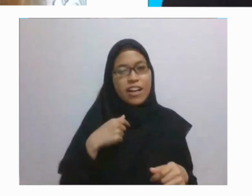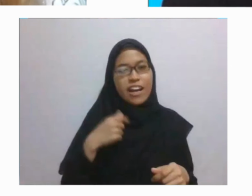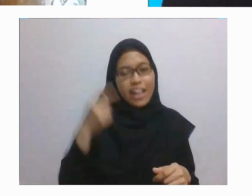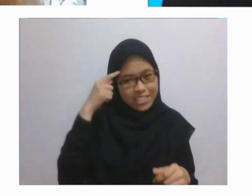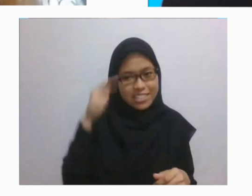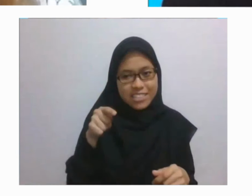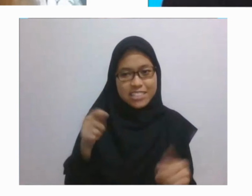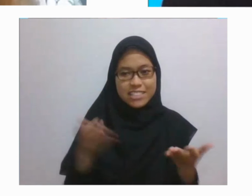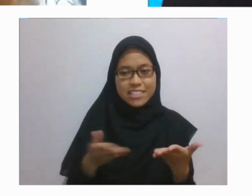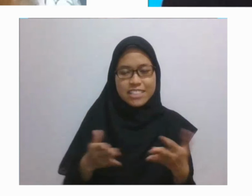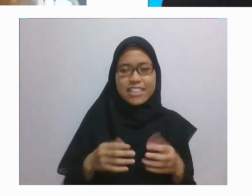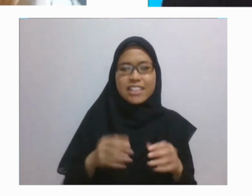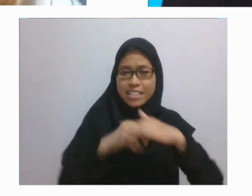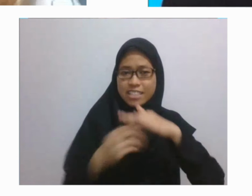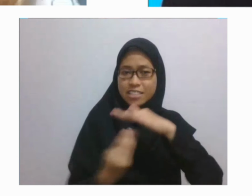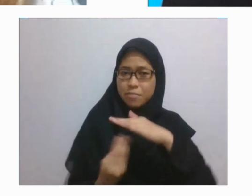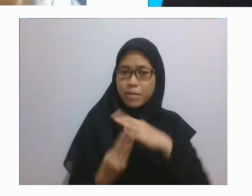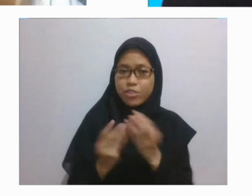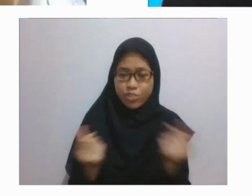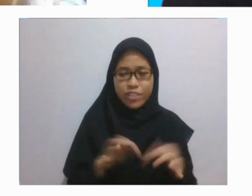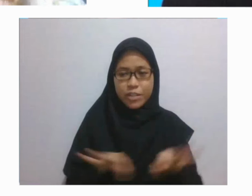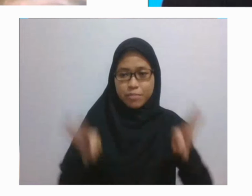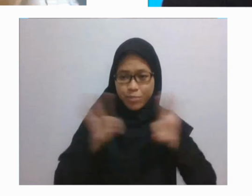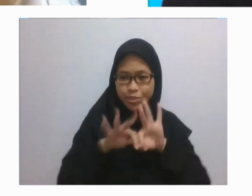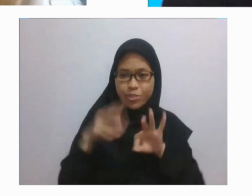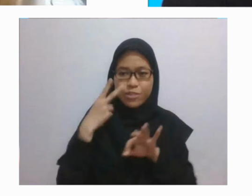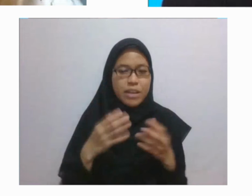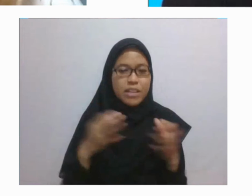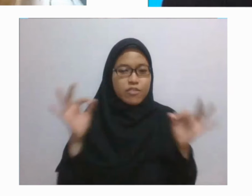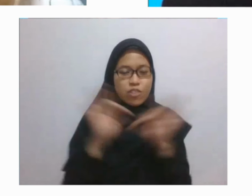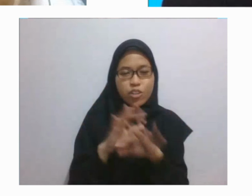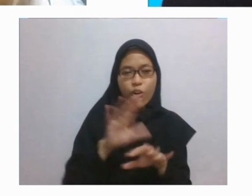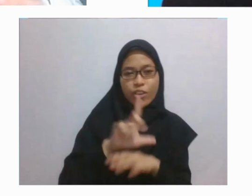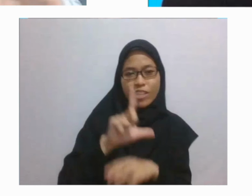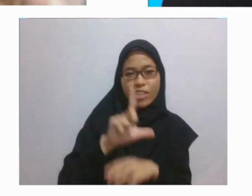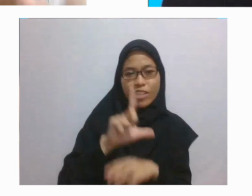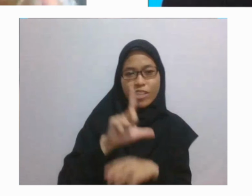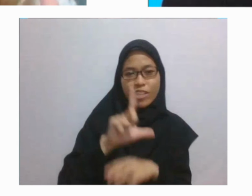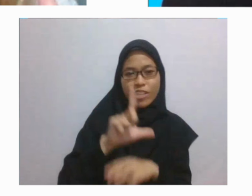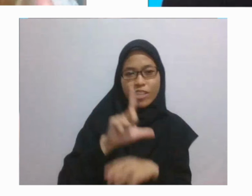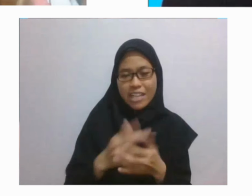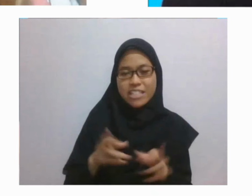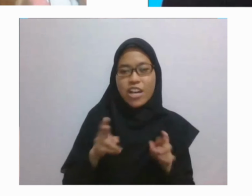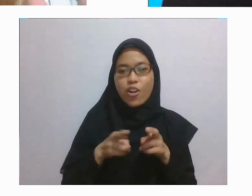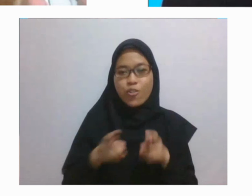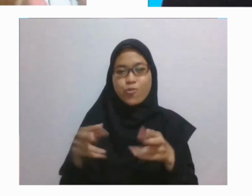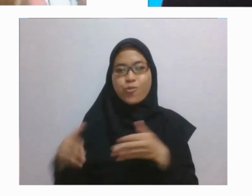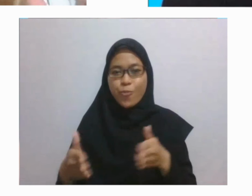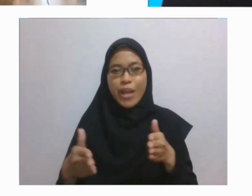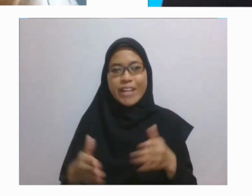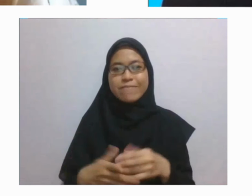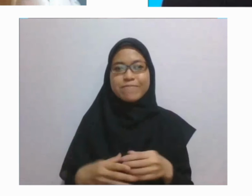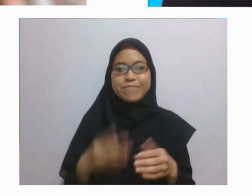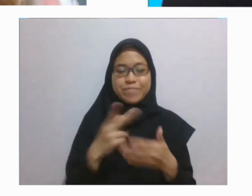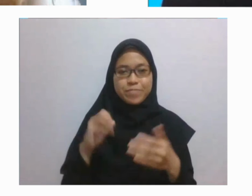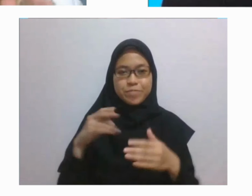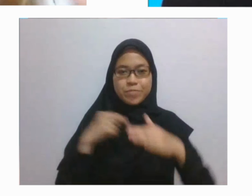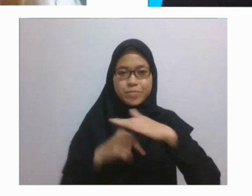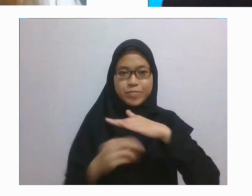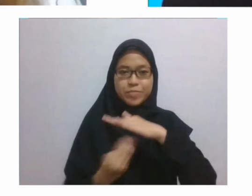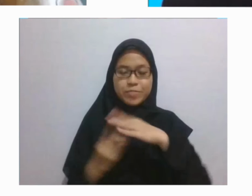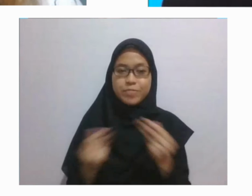important. We've seen a lot of focus on linear parks and routeways through cities being part of what nature-based solutions try to do,